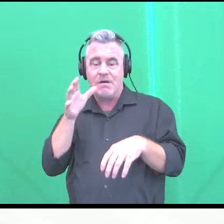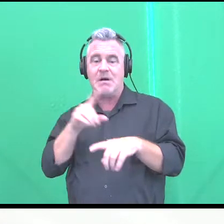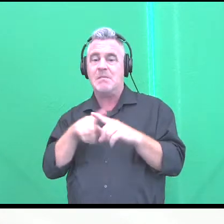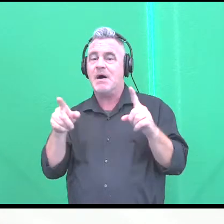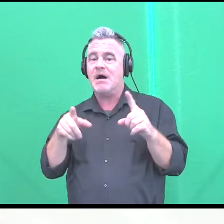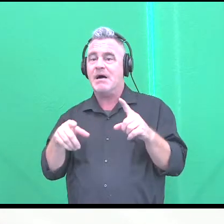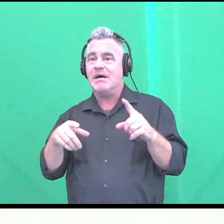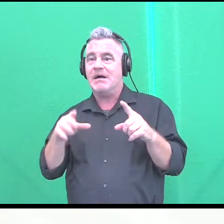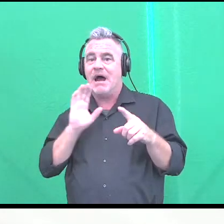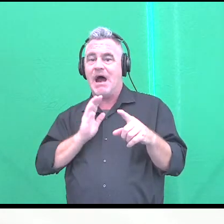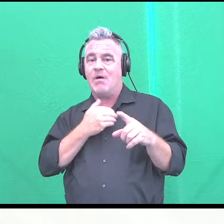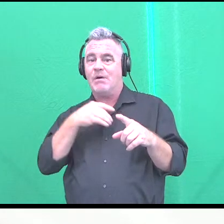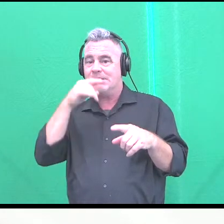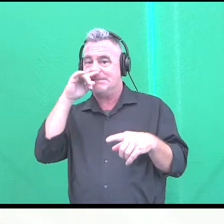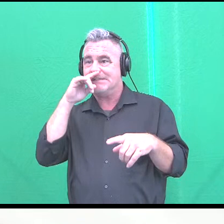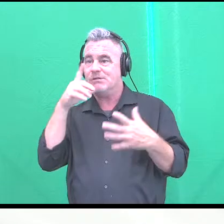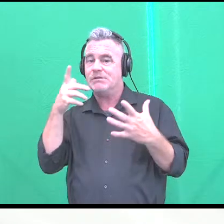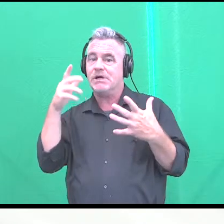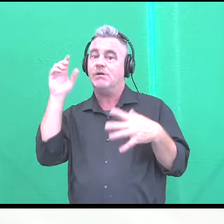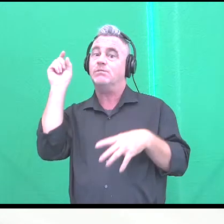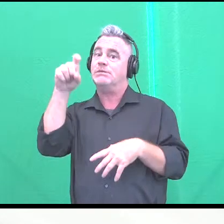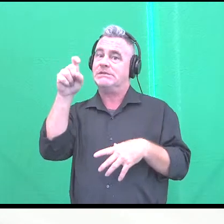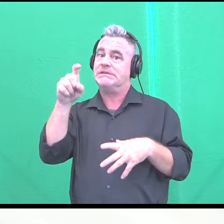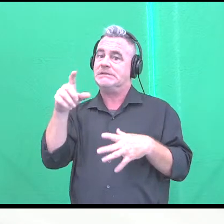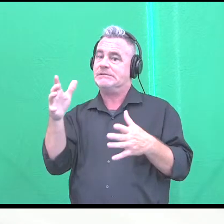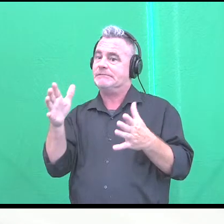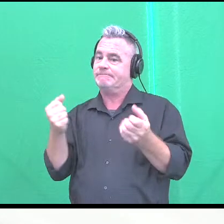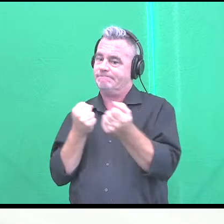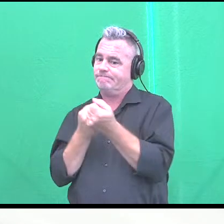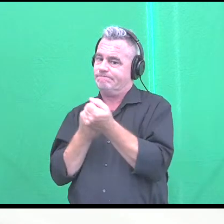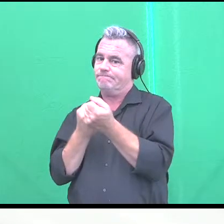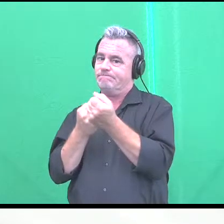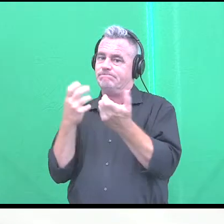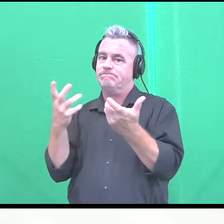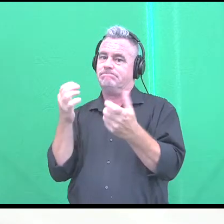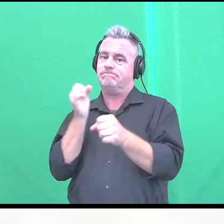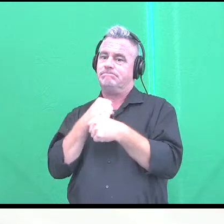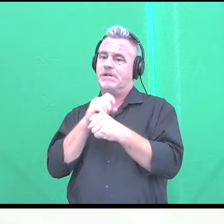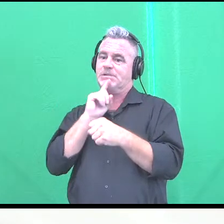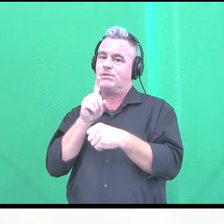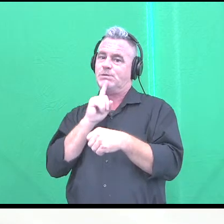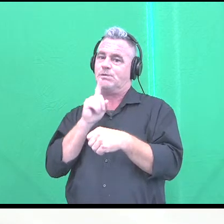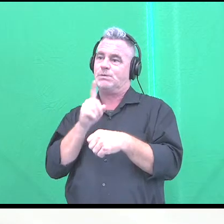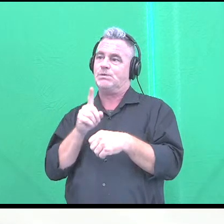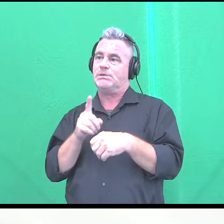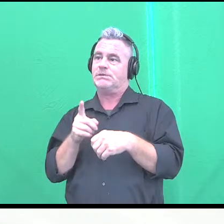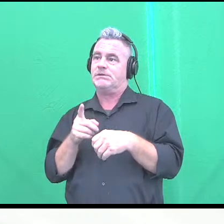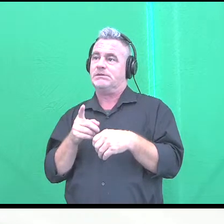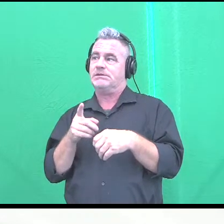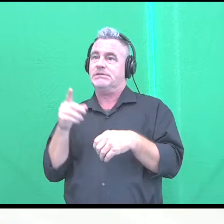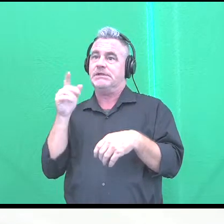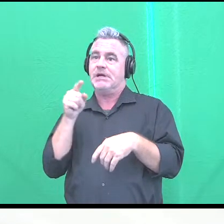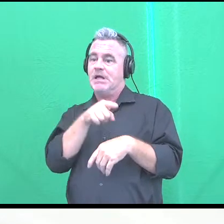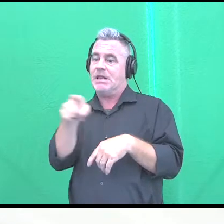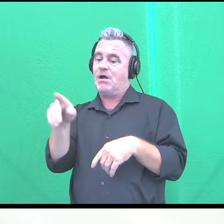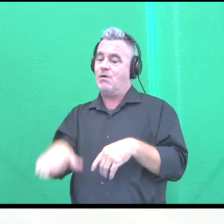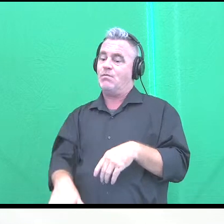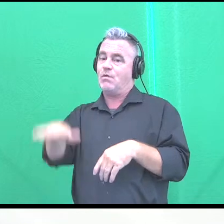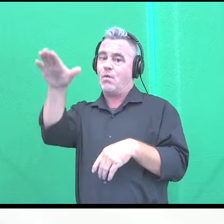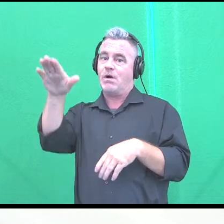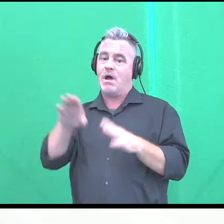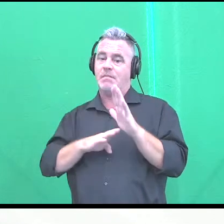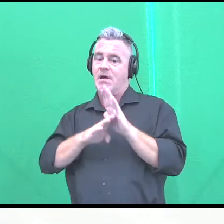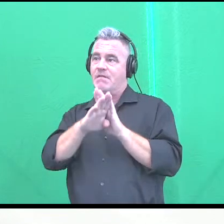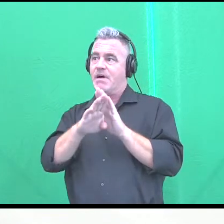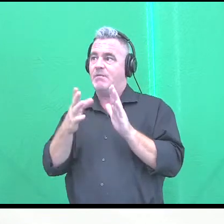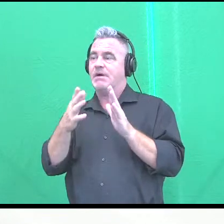our children, we all need to be advocates for our children as well, because they're growing up, they're developing.